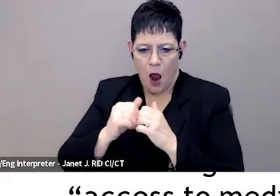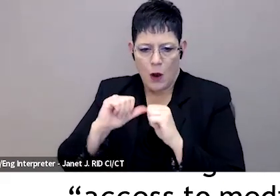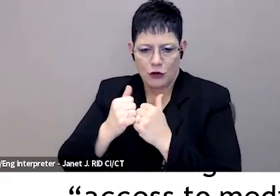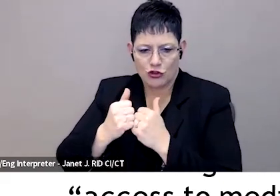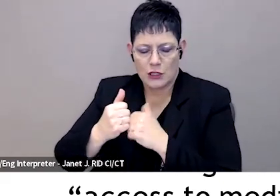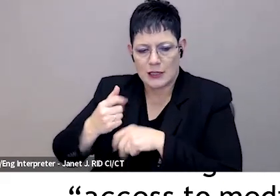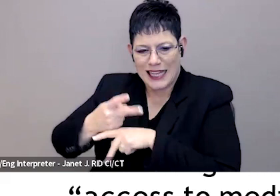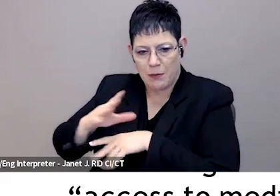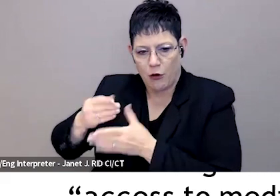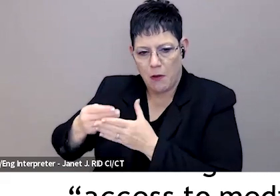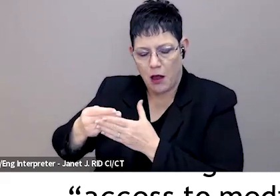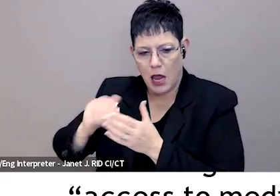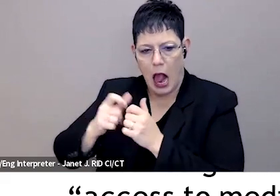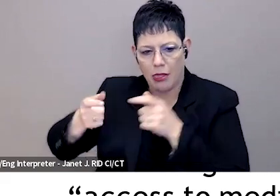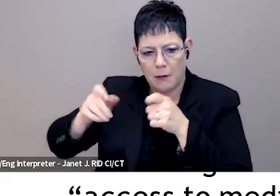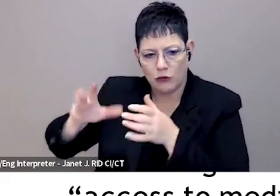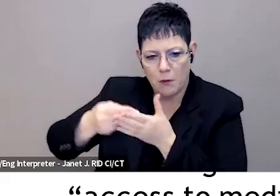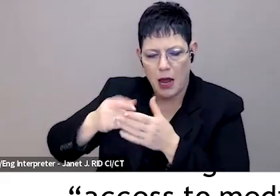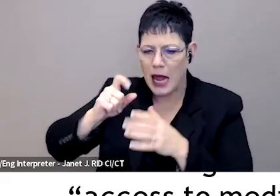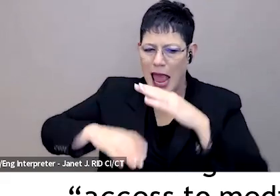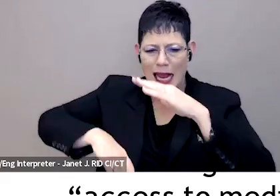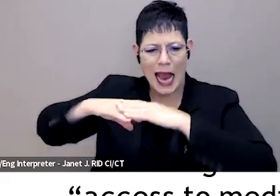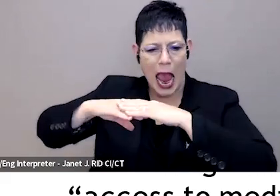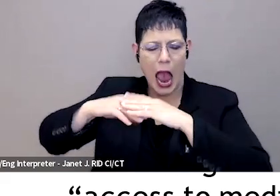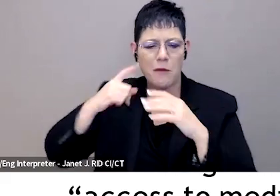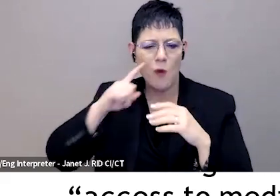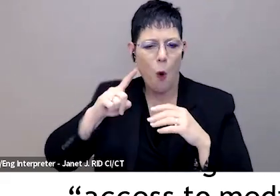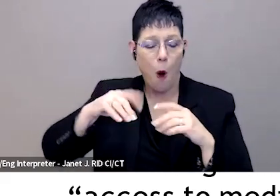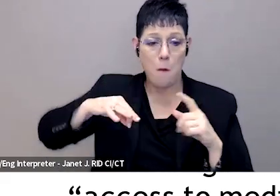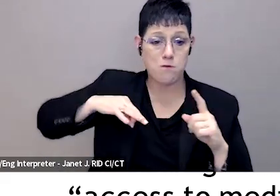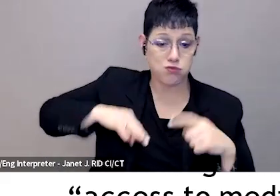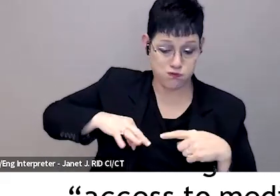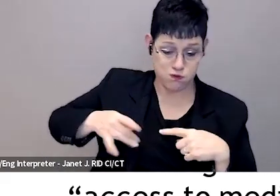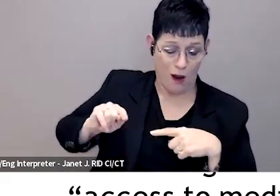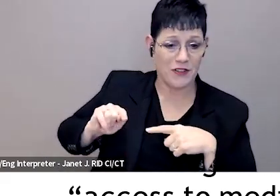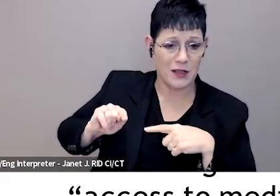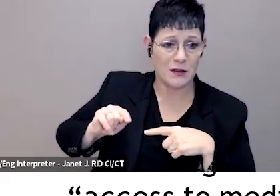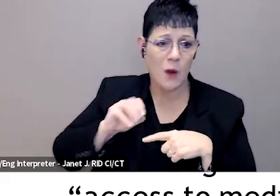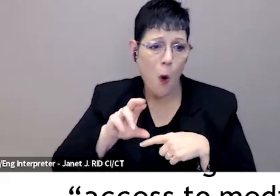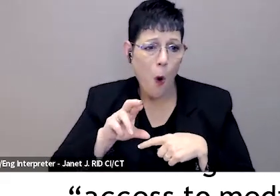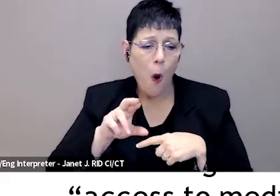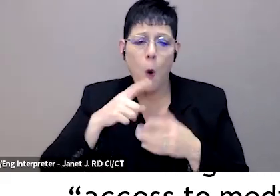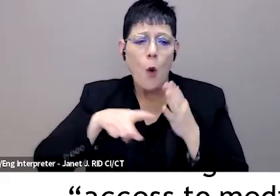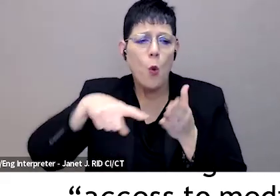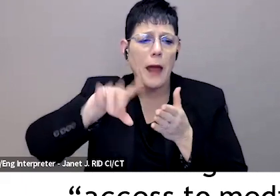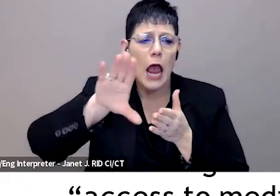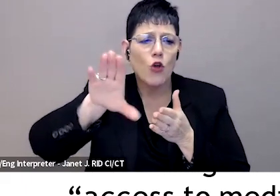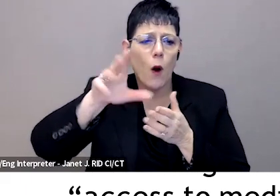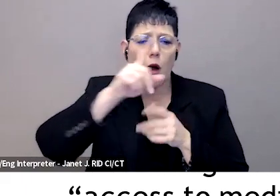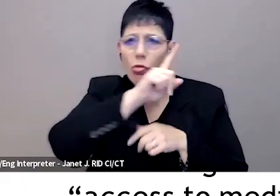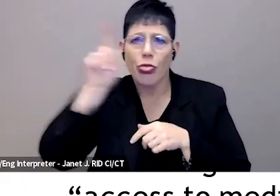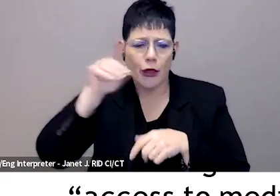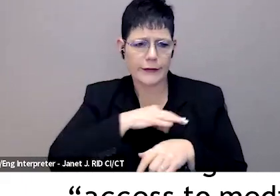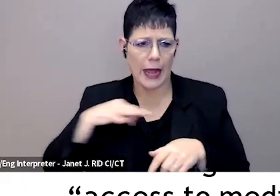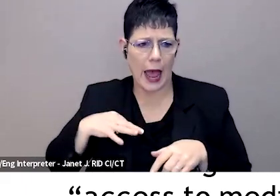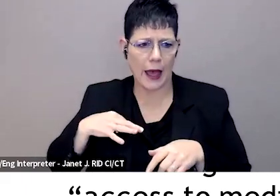there has to be a cap on administrative overhead or profits that go to agencies, because we need to be able to ensure